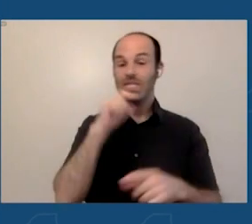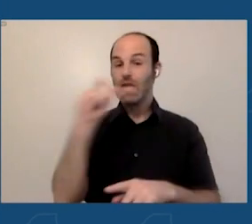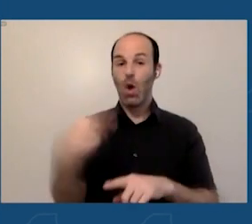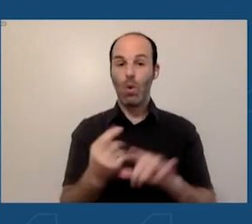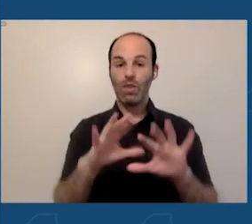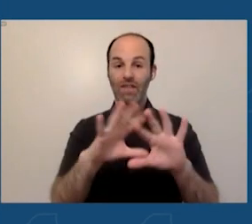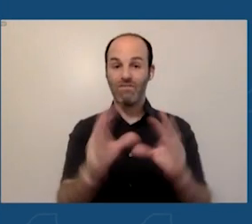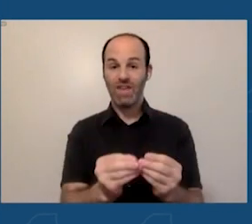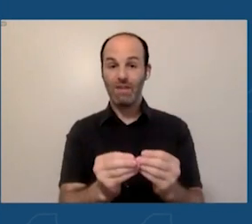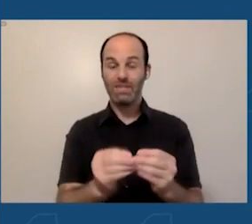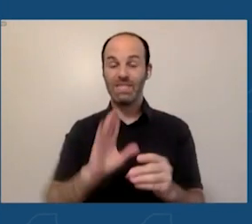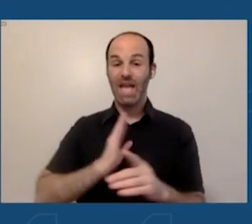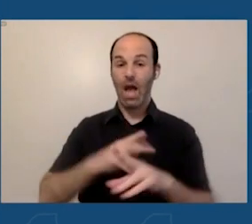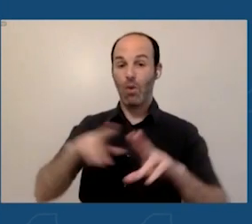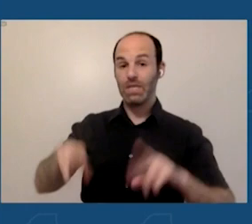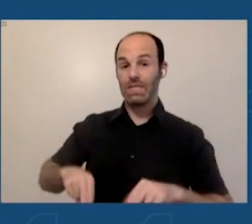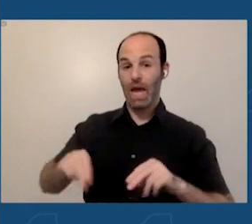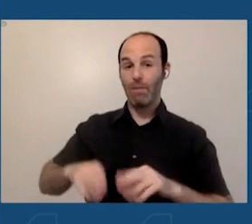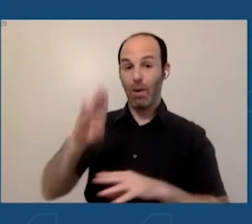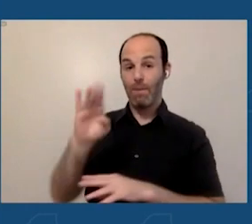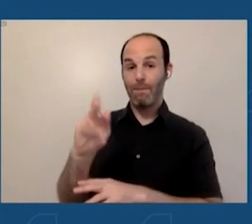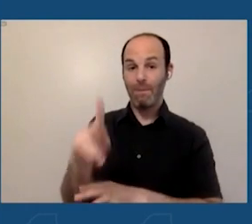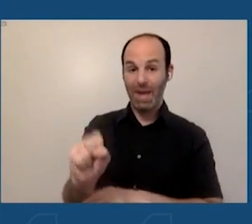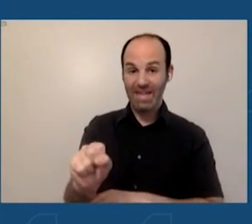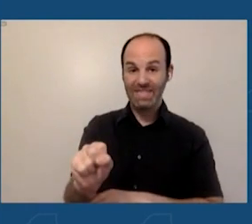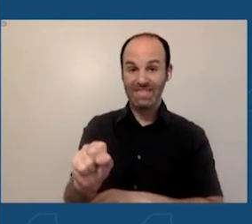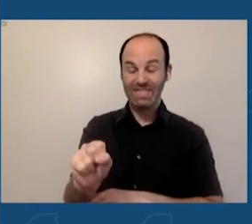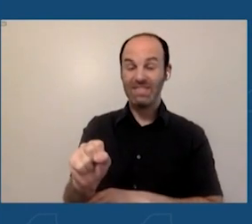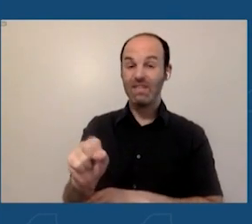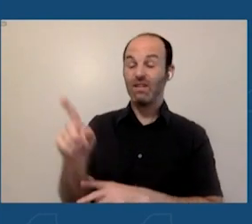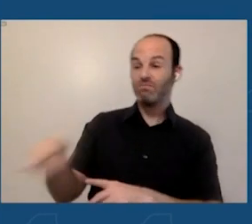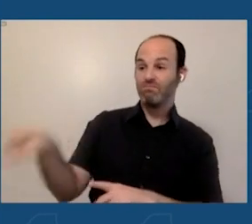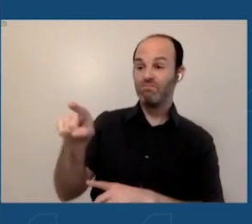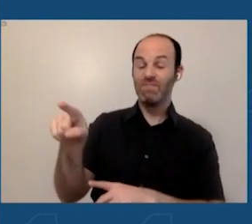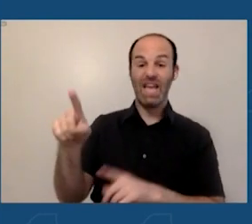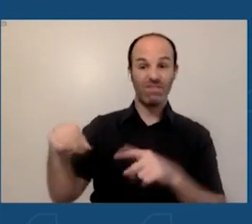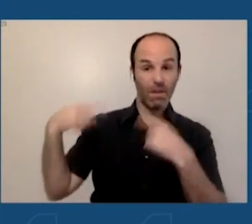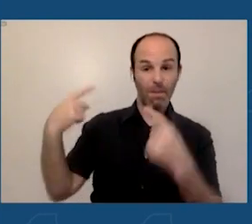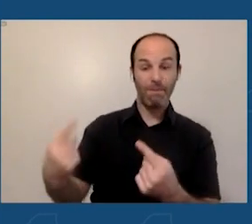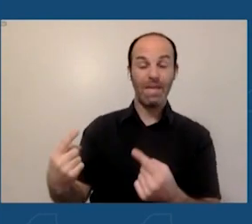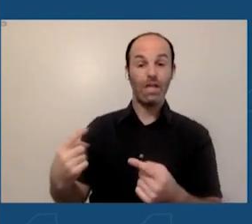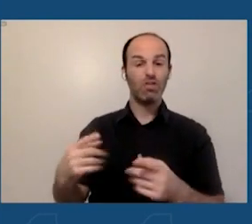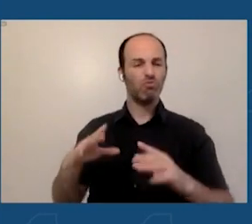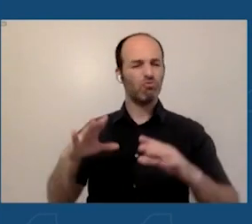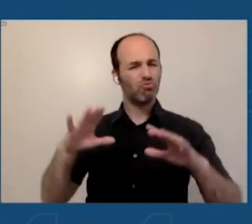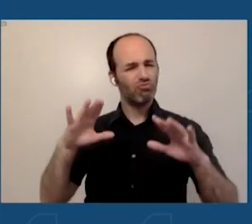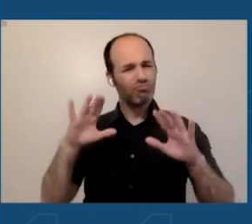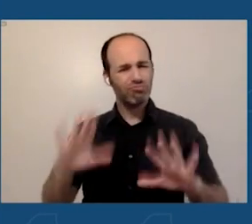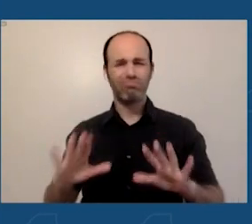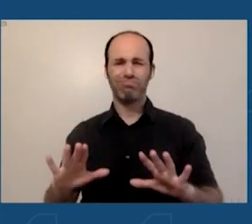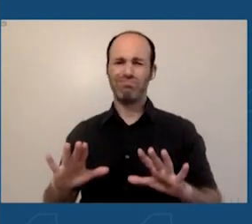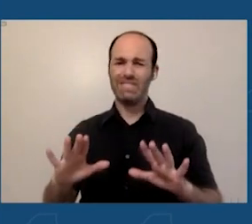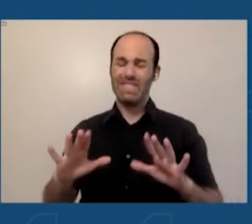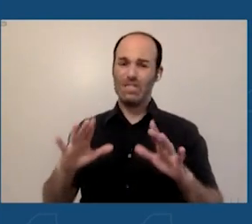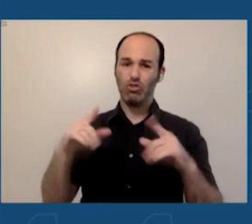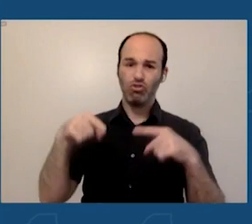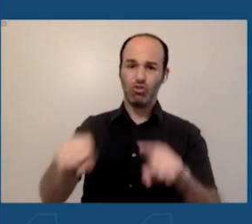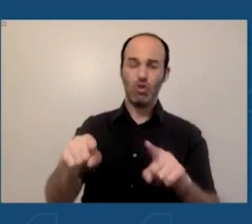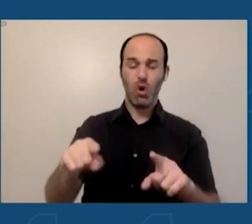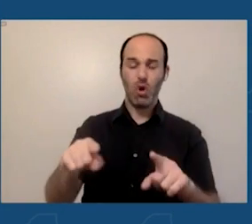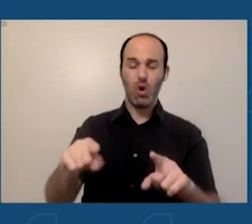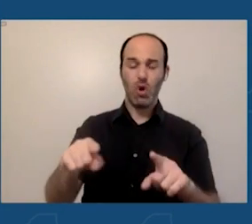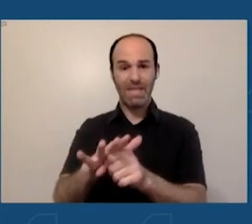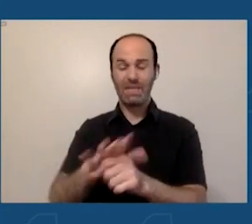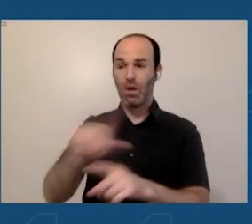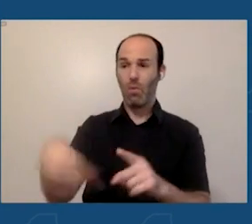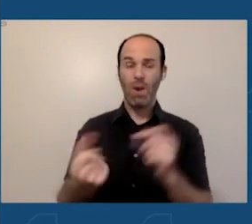Our diaper banks. Diaper banks have been huge during the pandemic, when so many people, when so many mothers, so